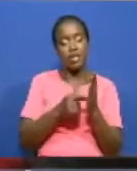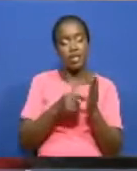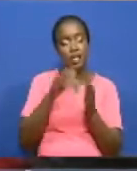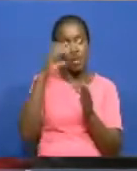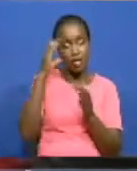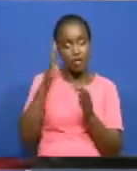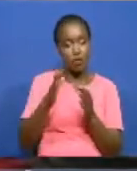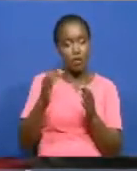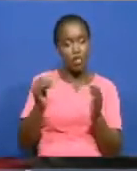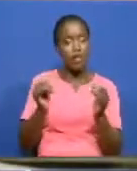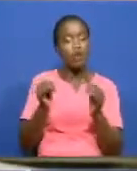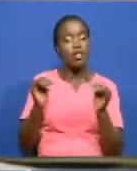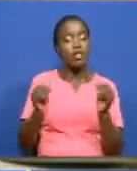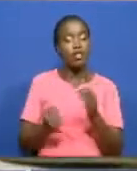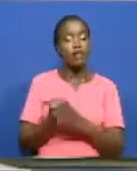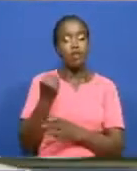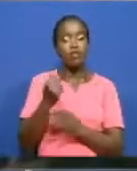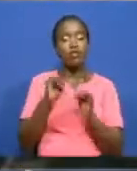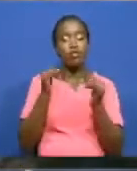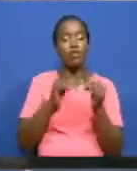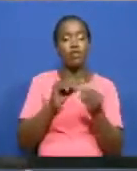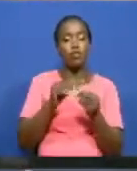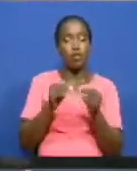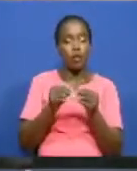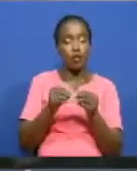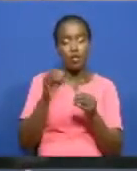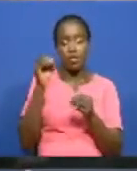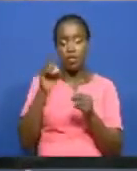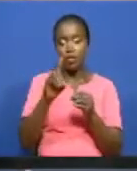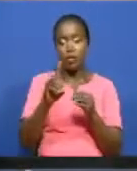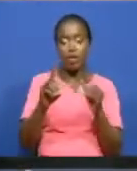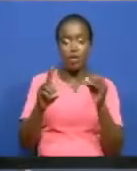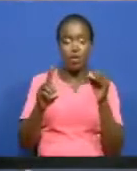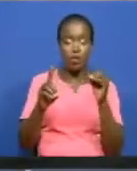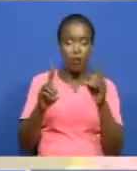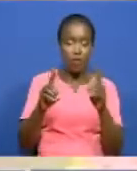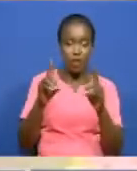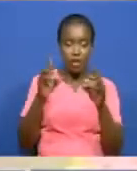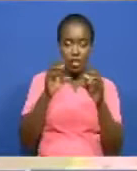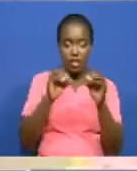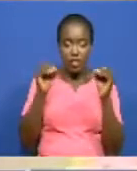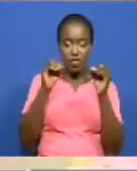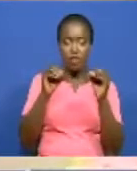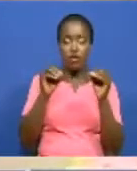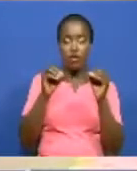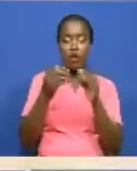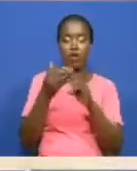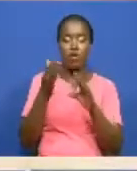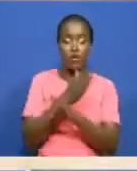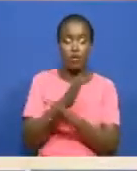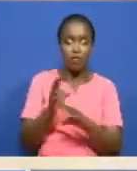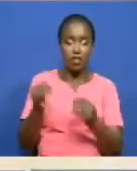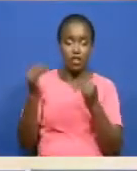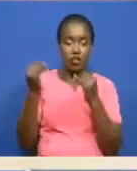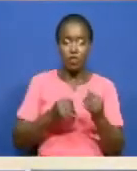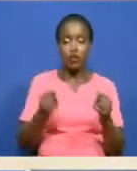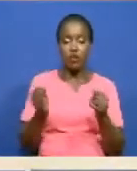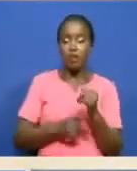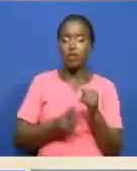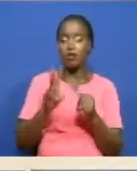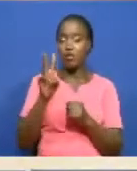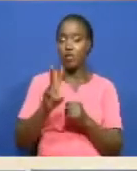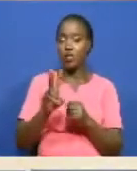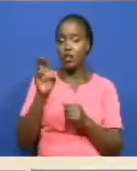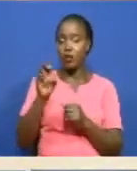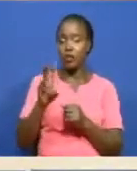launch of the new numbers comes hot on heels of the 0110 and 0111 prefixes introduced in February 2020.